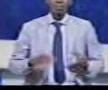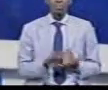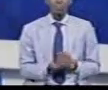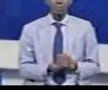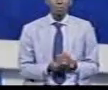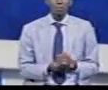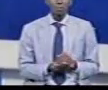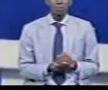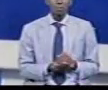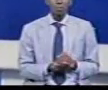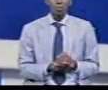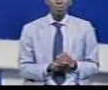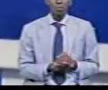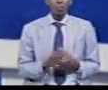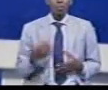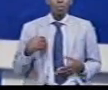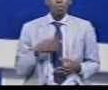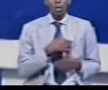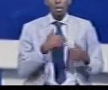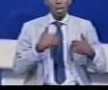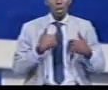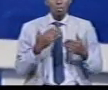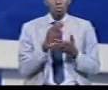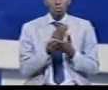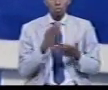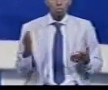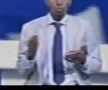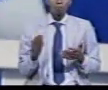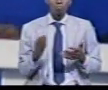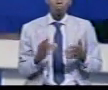We have some dignitaries to introduce to you.